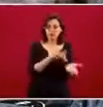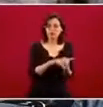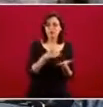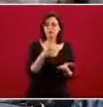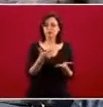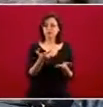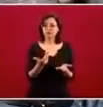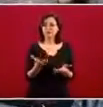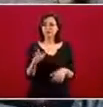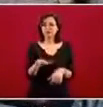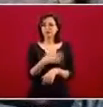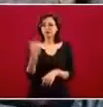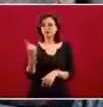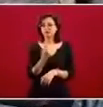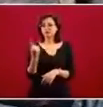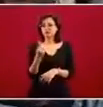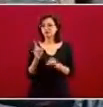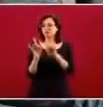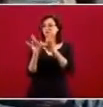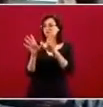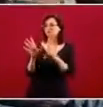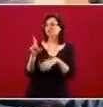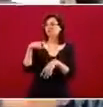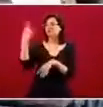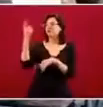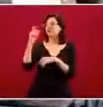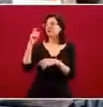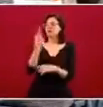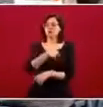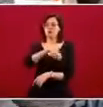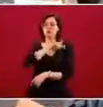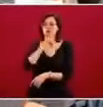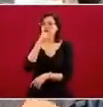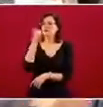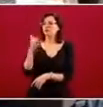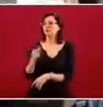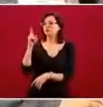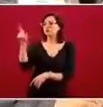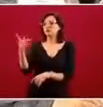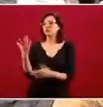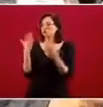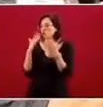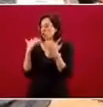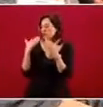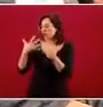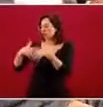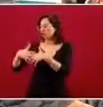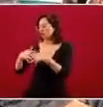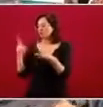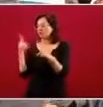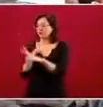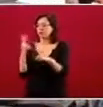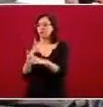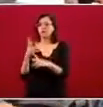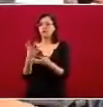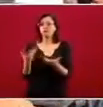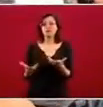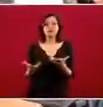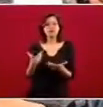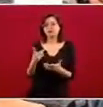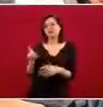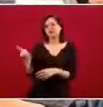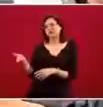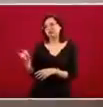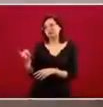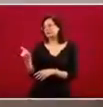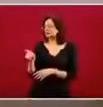do patent-free devices, so that we don't have to wait for international response to